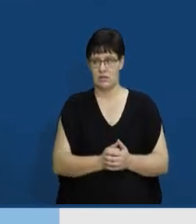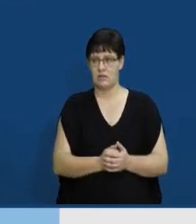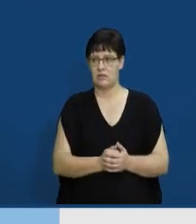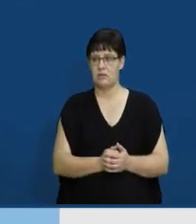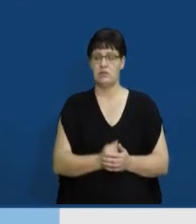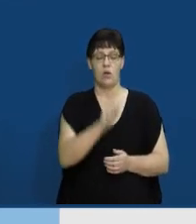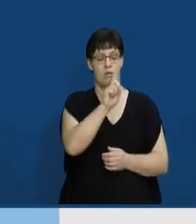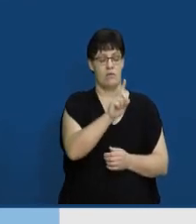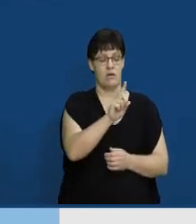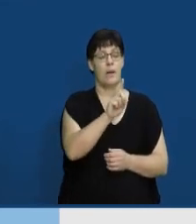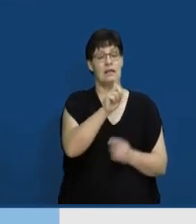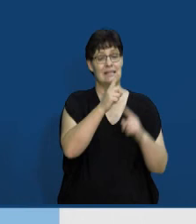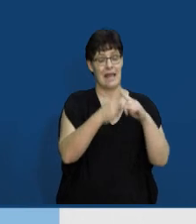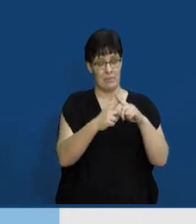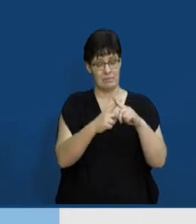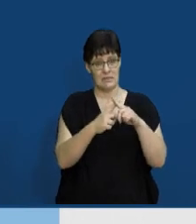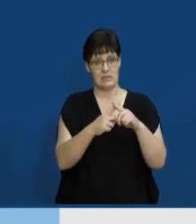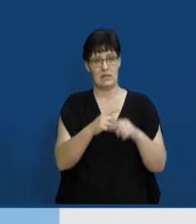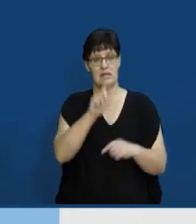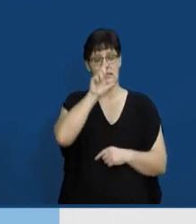123 times